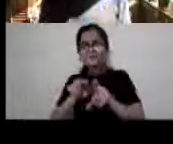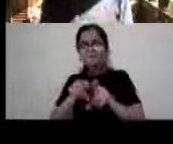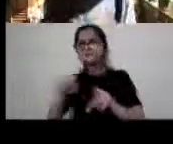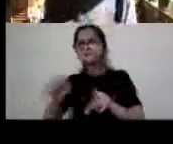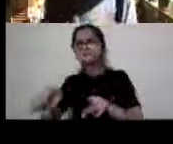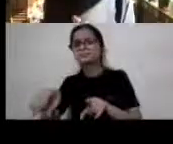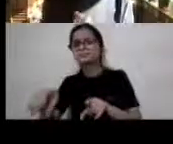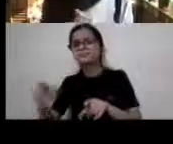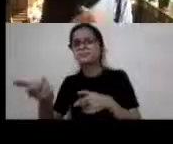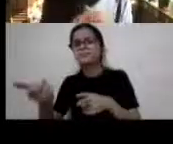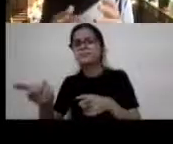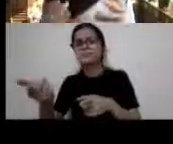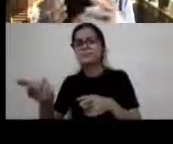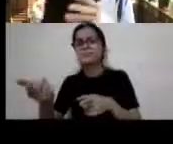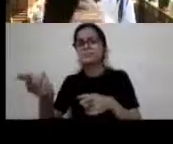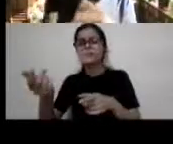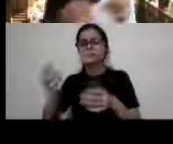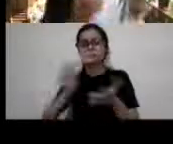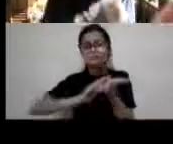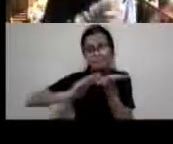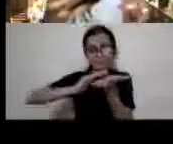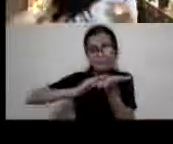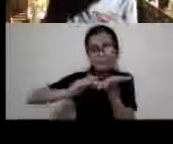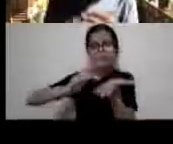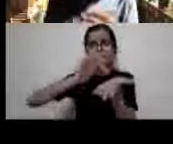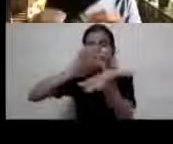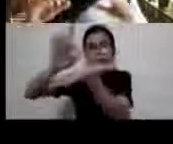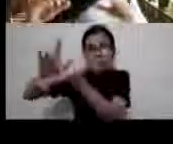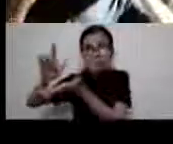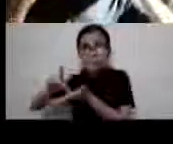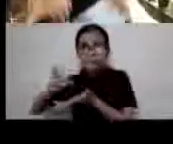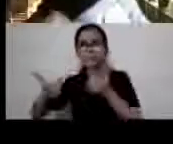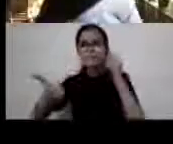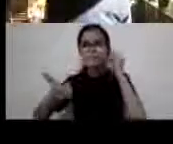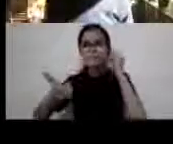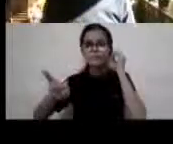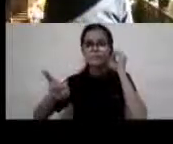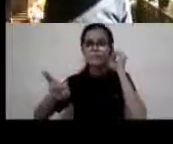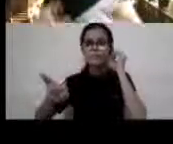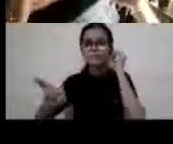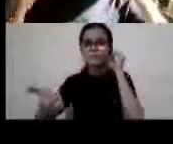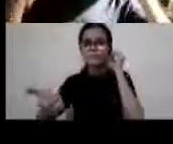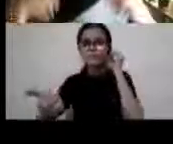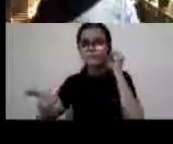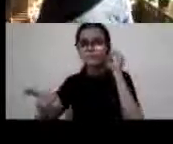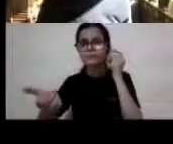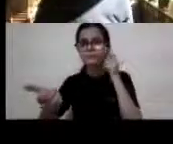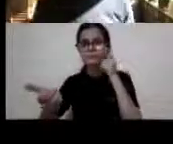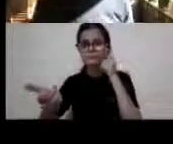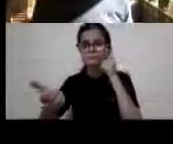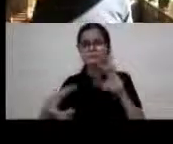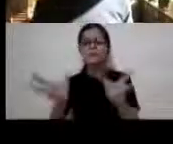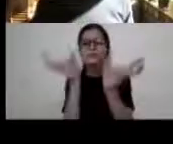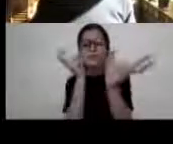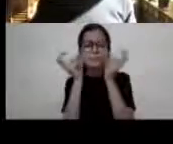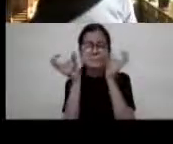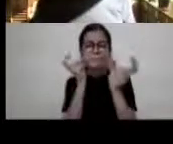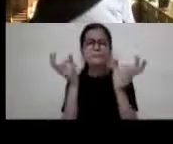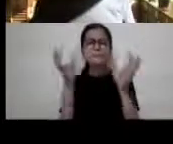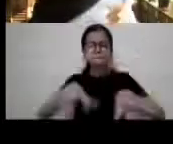a tactile station which also works with warm and cold and makes it perceptible.